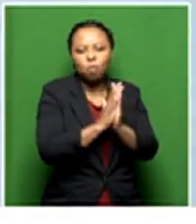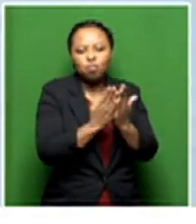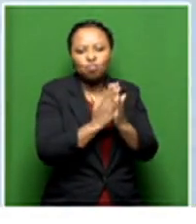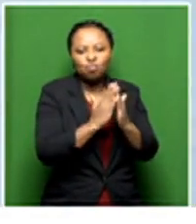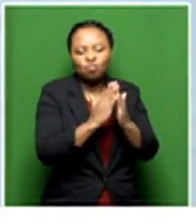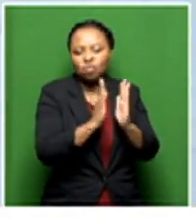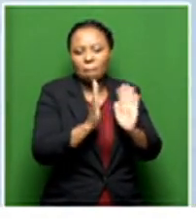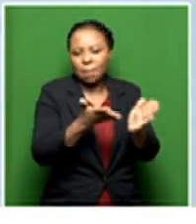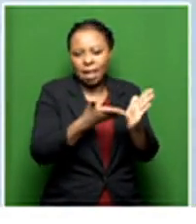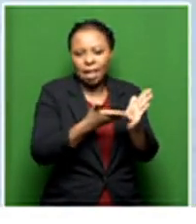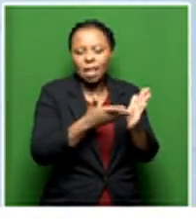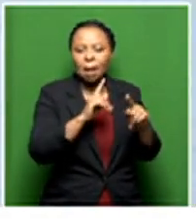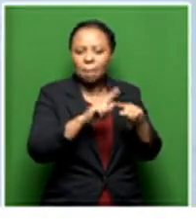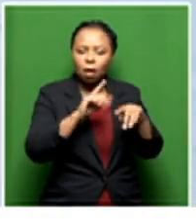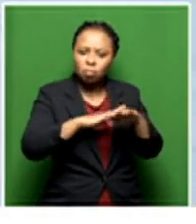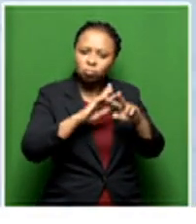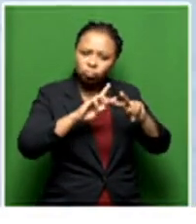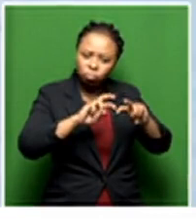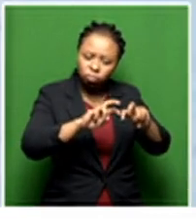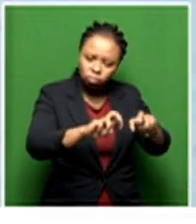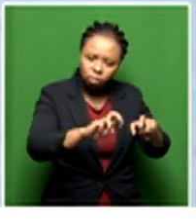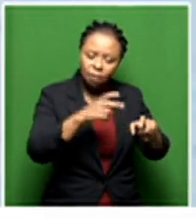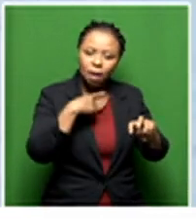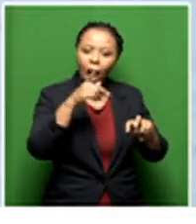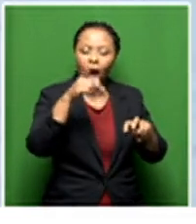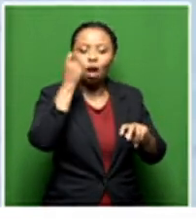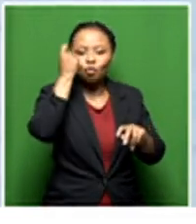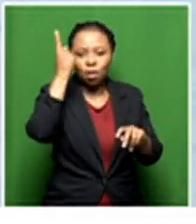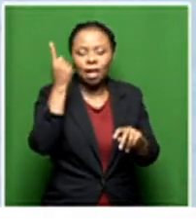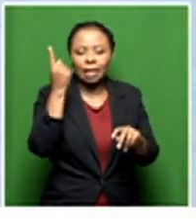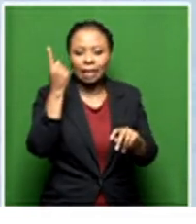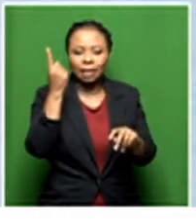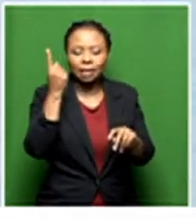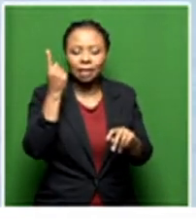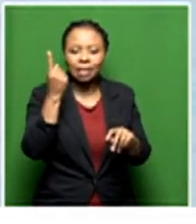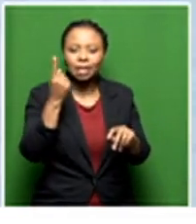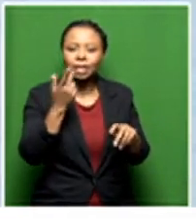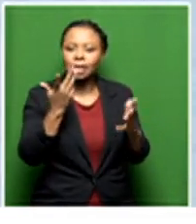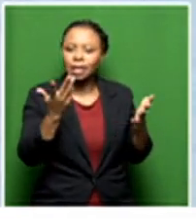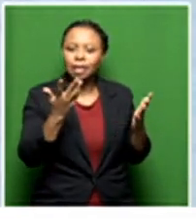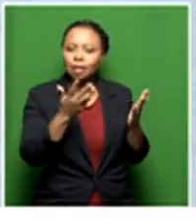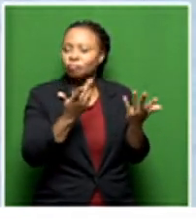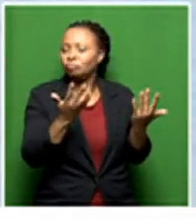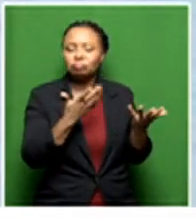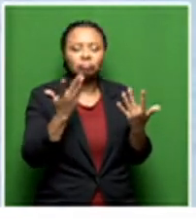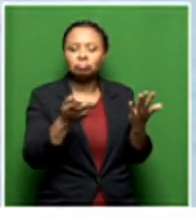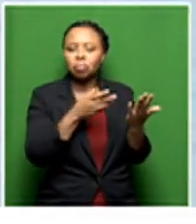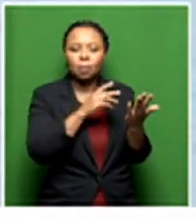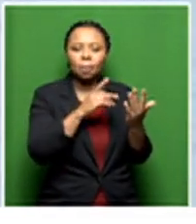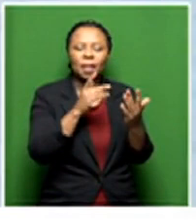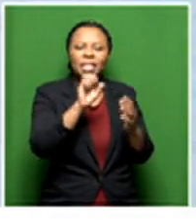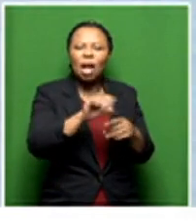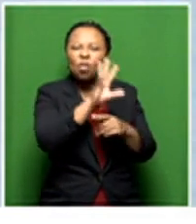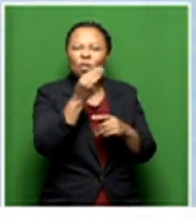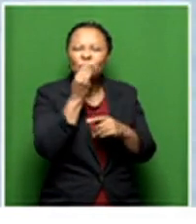doing research, I realized that, there was not much written on